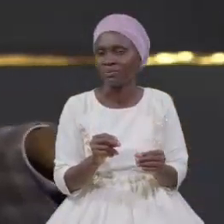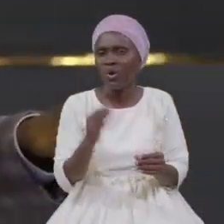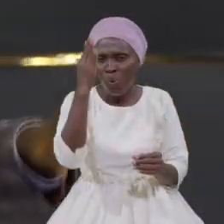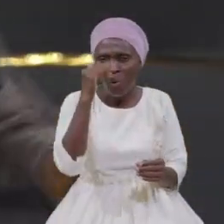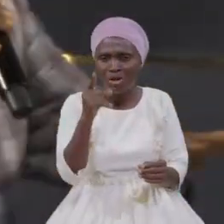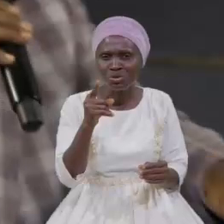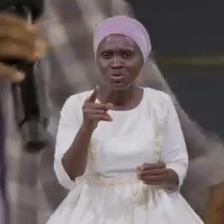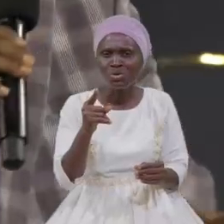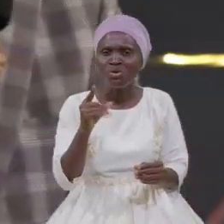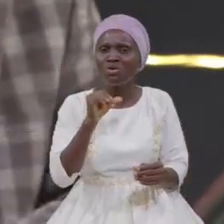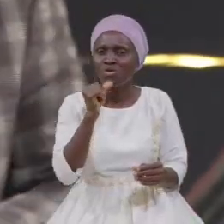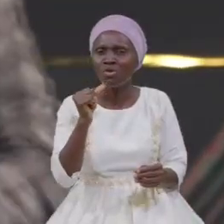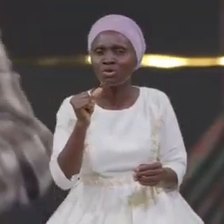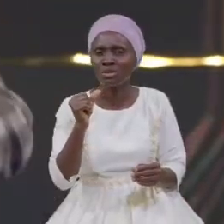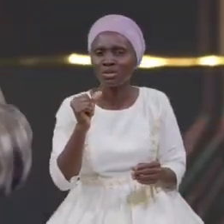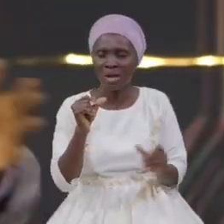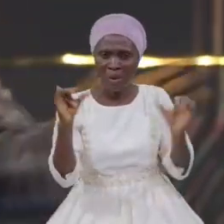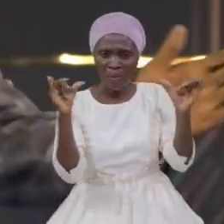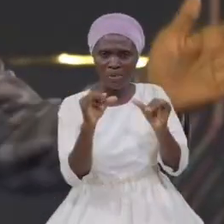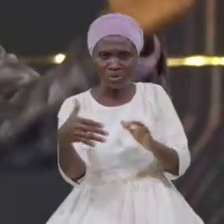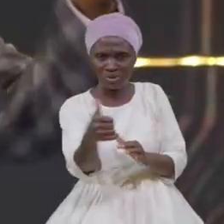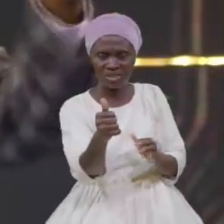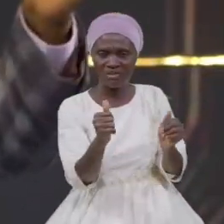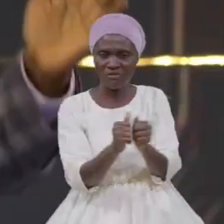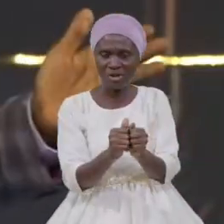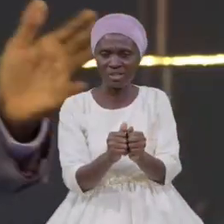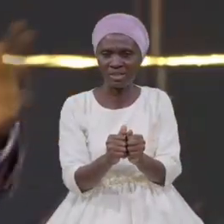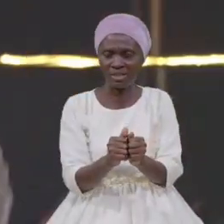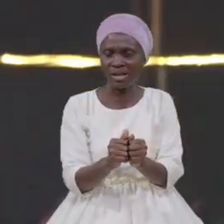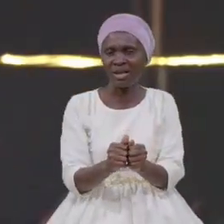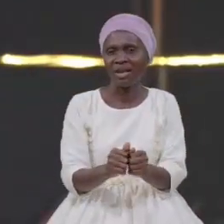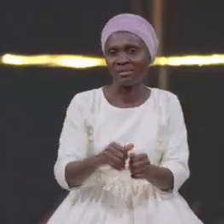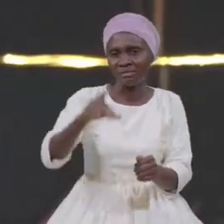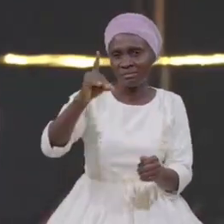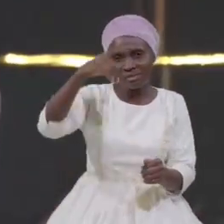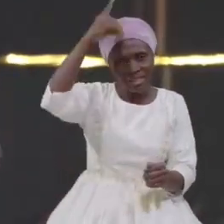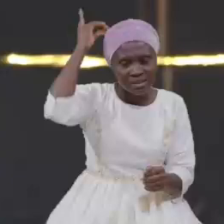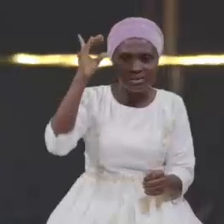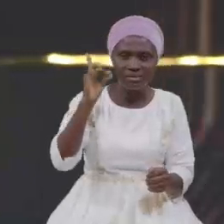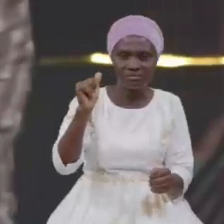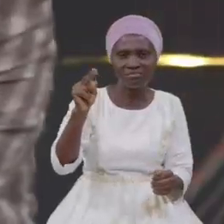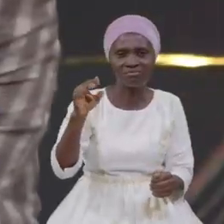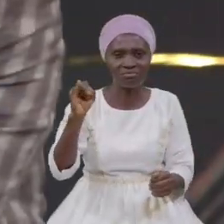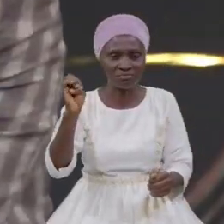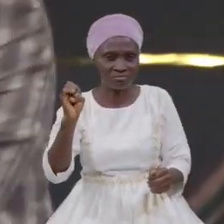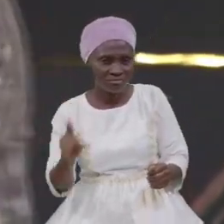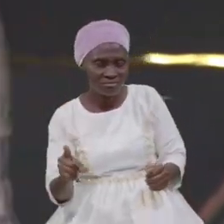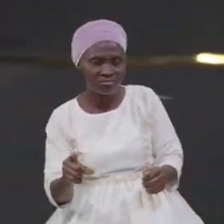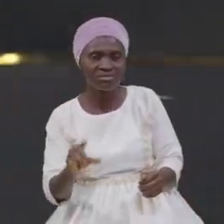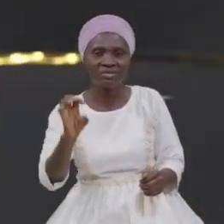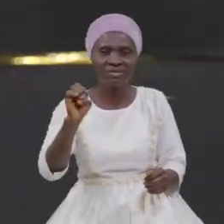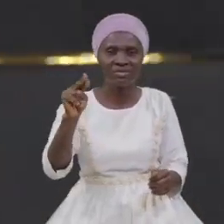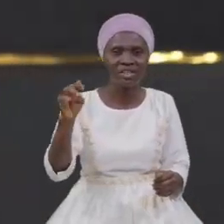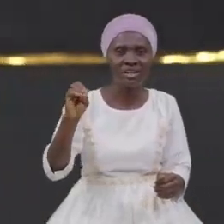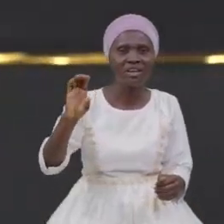Daniel? Why don't you stand beside Shadrach, Meshach, and Abednego? And they see the promise of God,